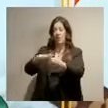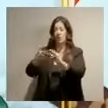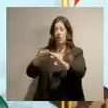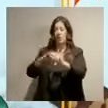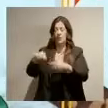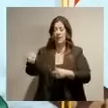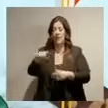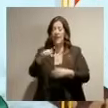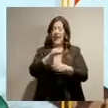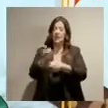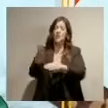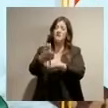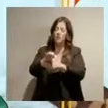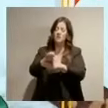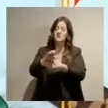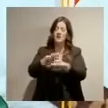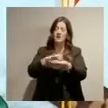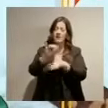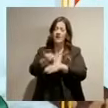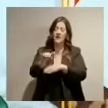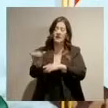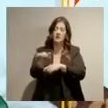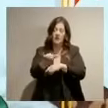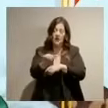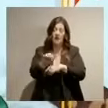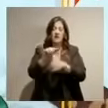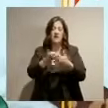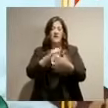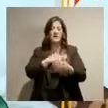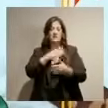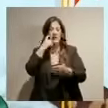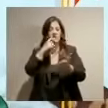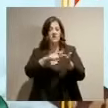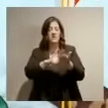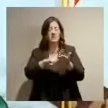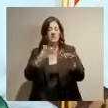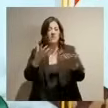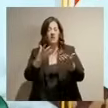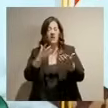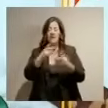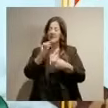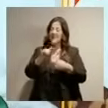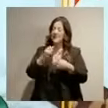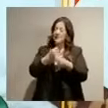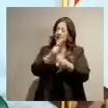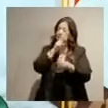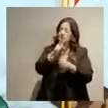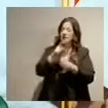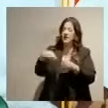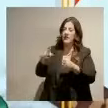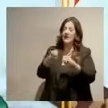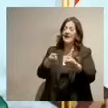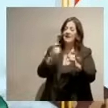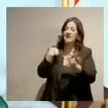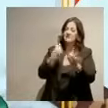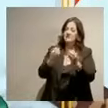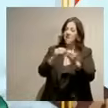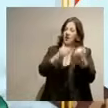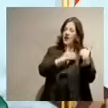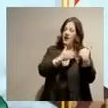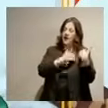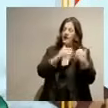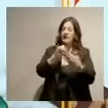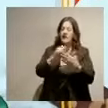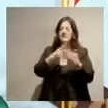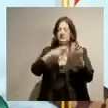reinforcement of my acknowledgement about the need to see more accountability and why I agreed,